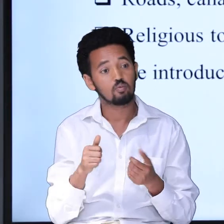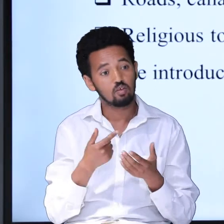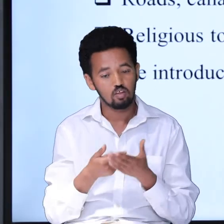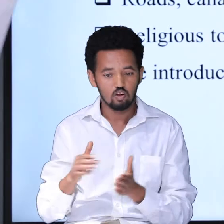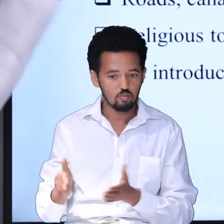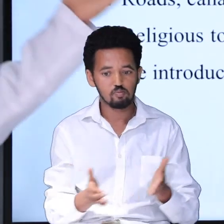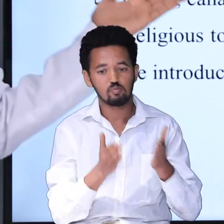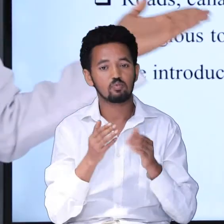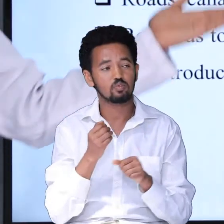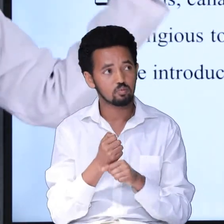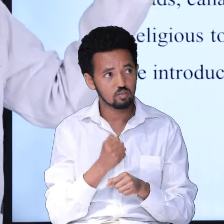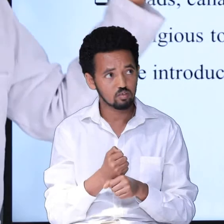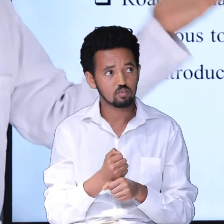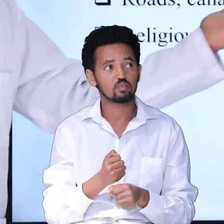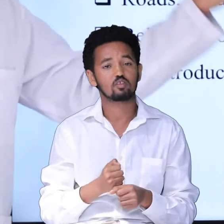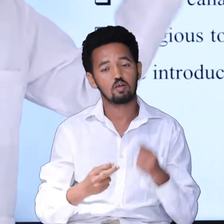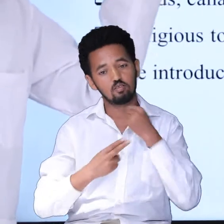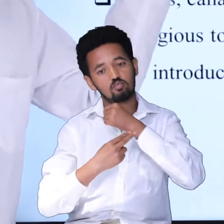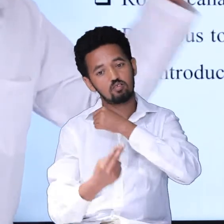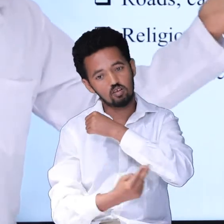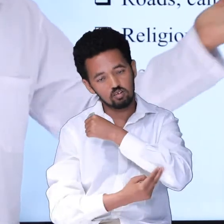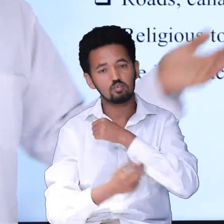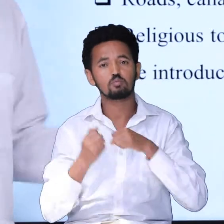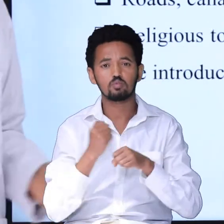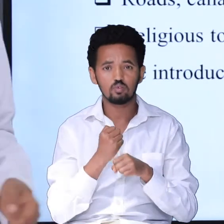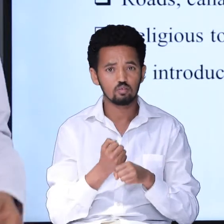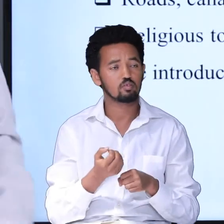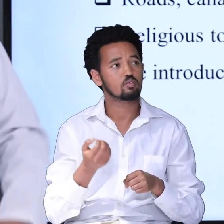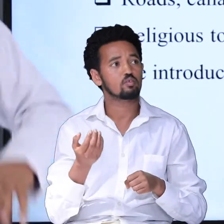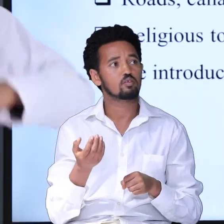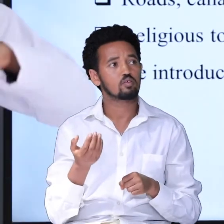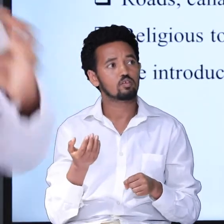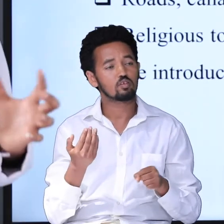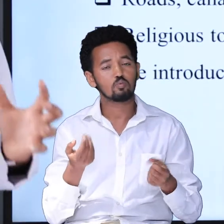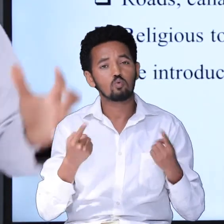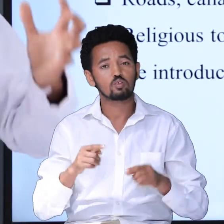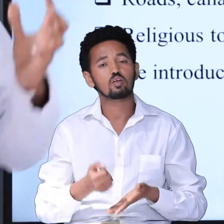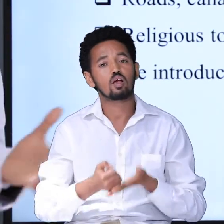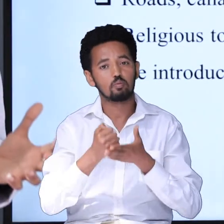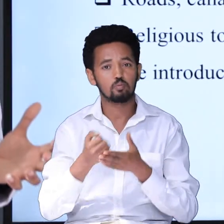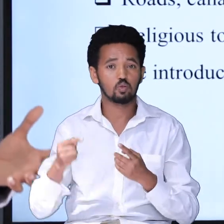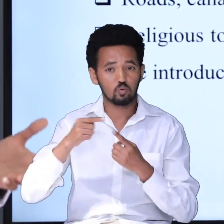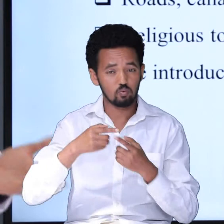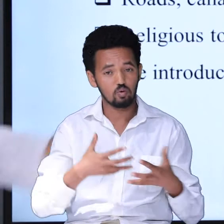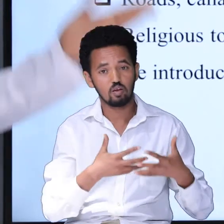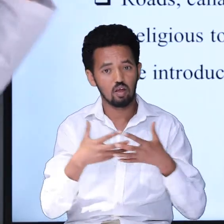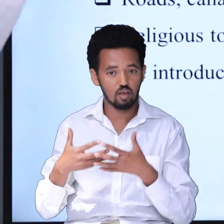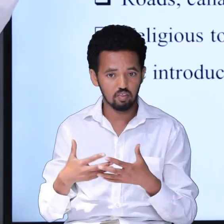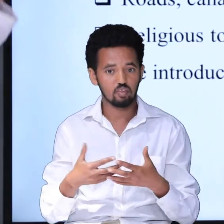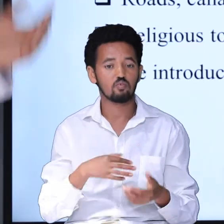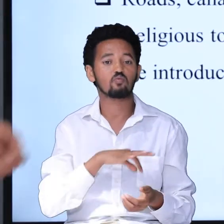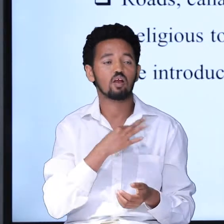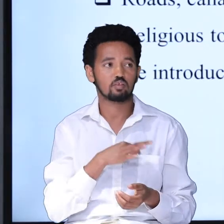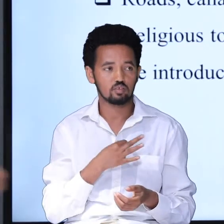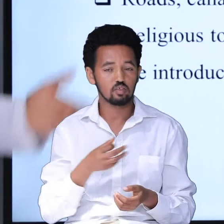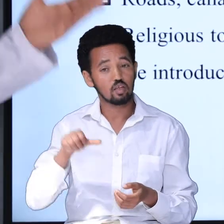roads, canals, bridges were built which helped to unite France.